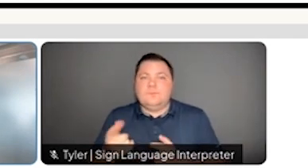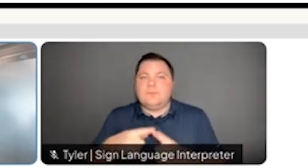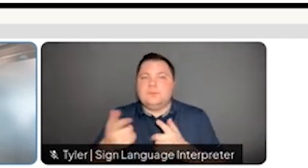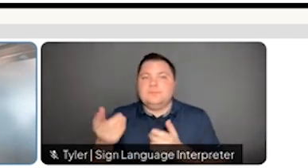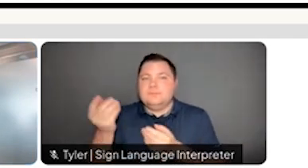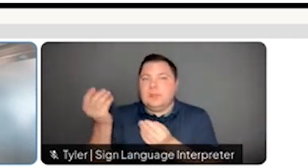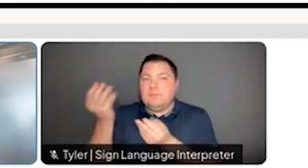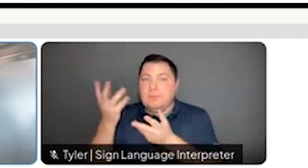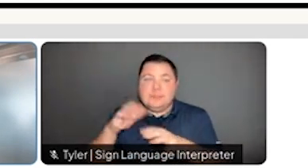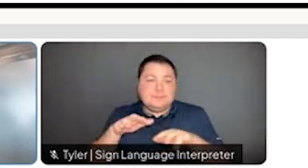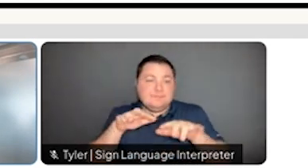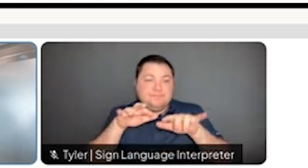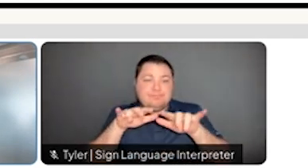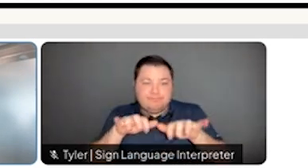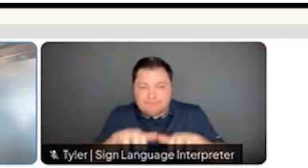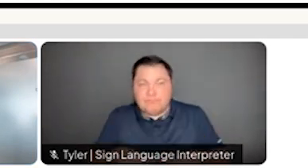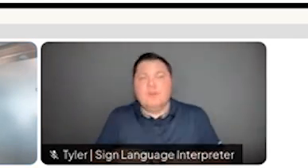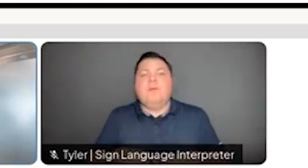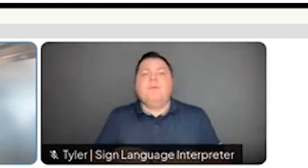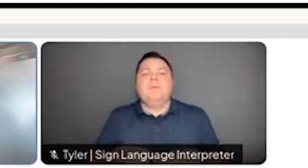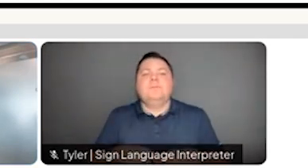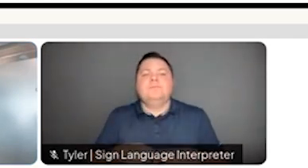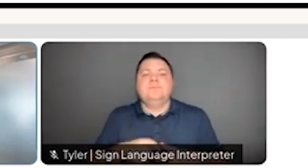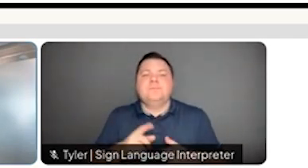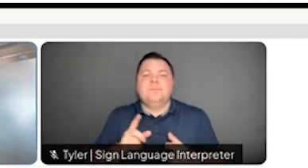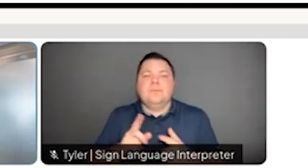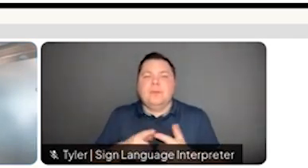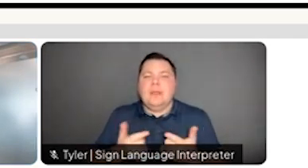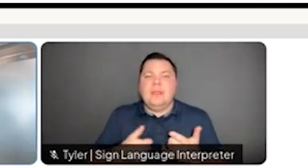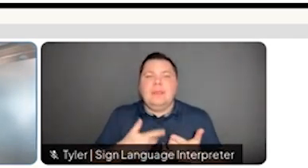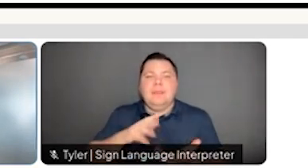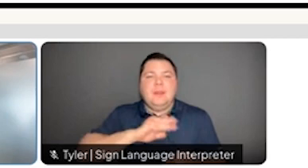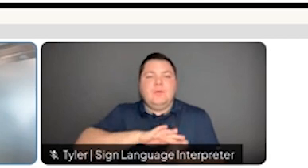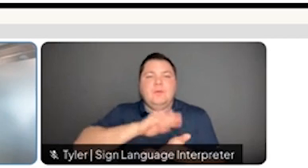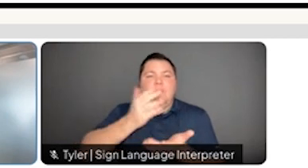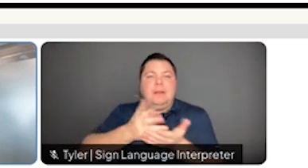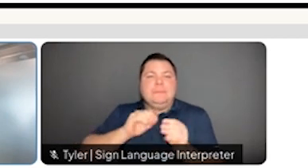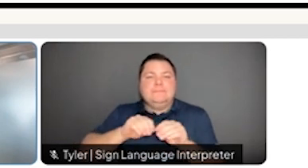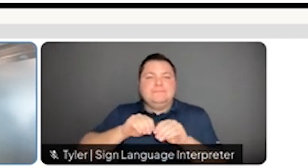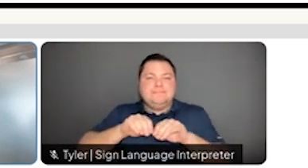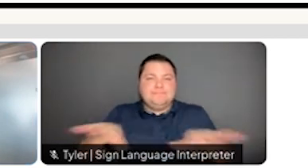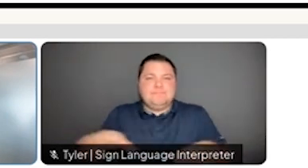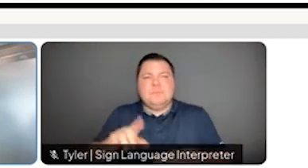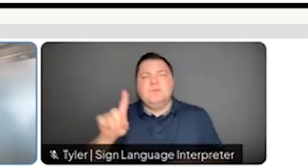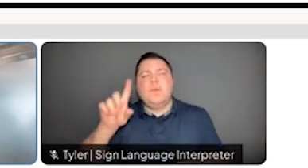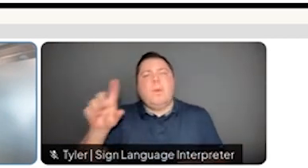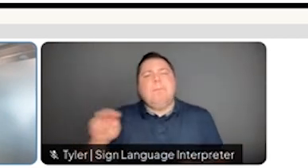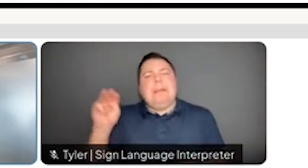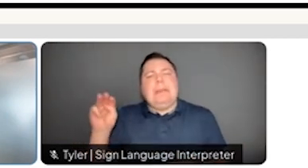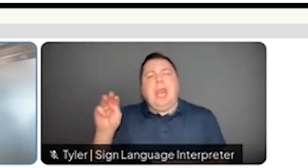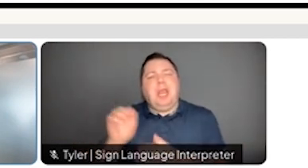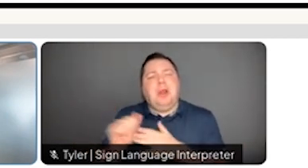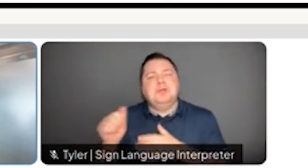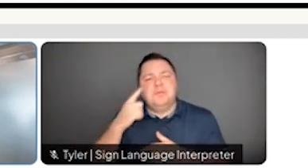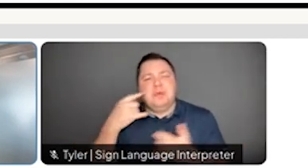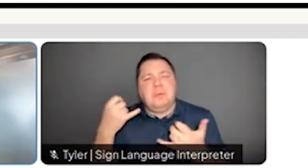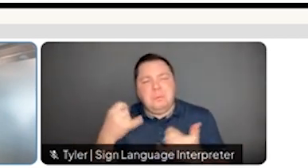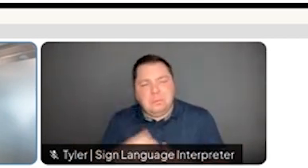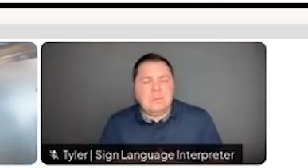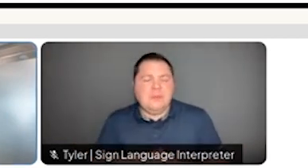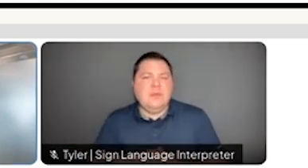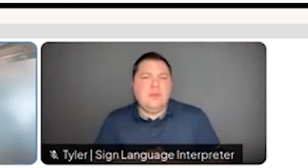pre-fill them. And at that point, you just kind of have to input the total amount to distribute. Let's go with $1 million. And from there, the system